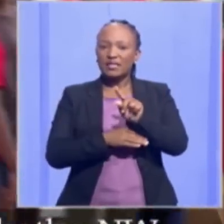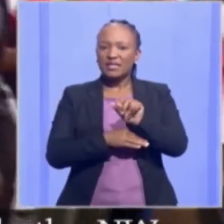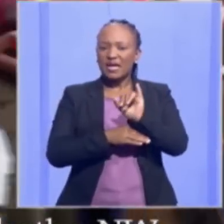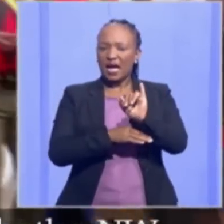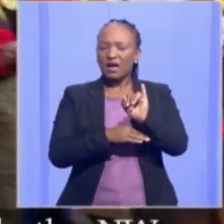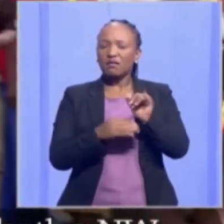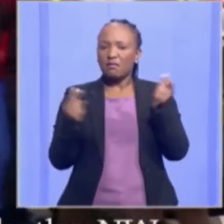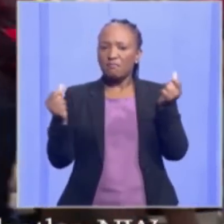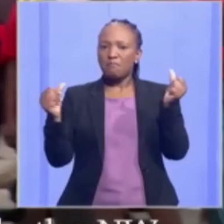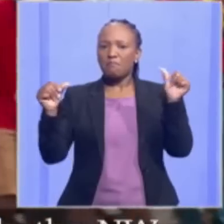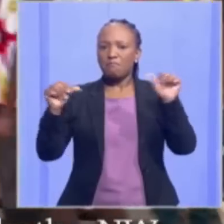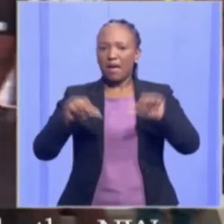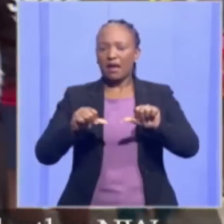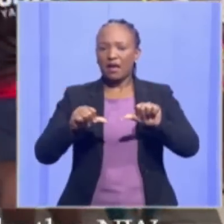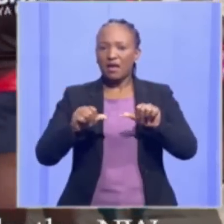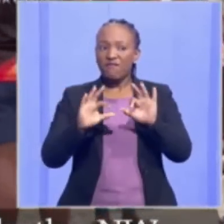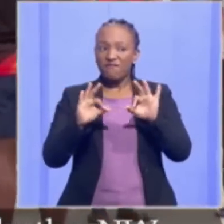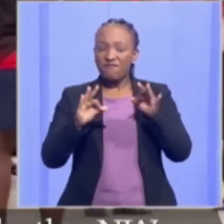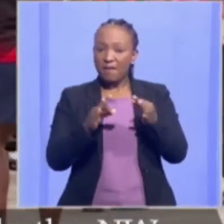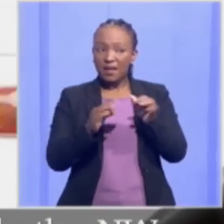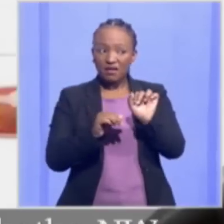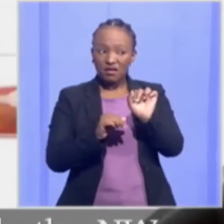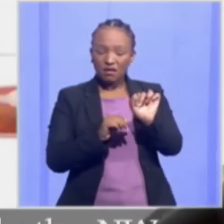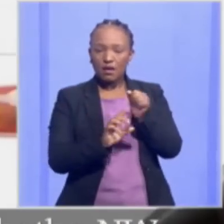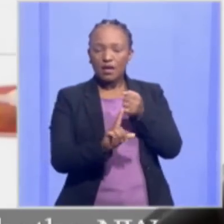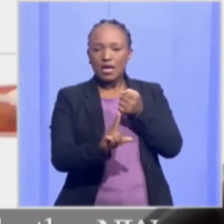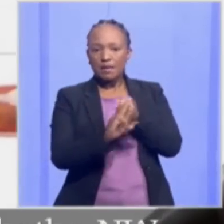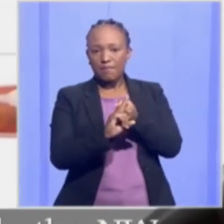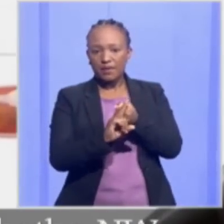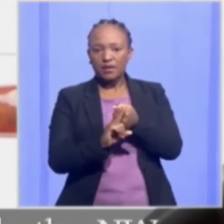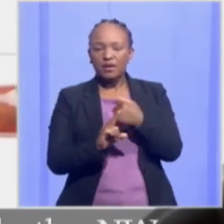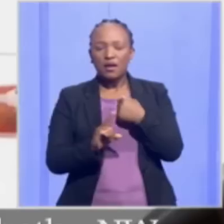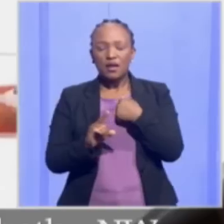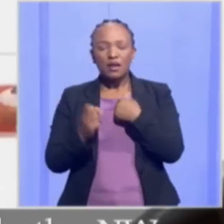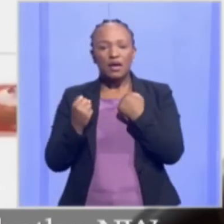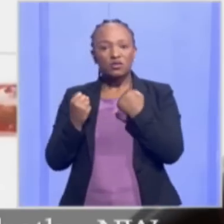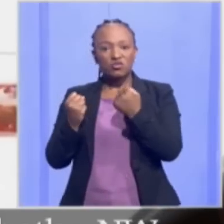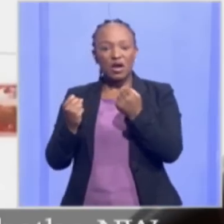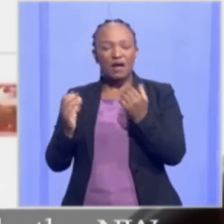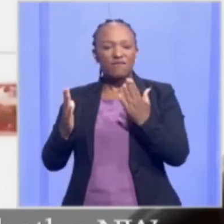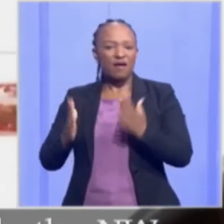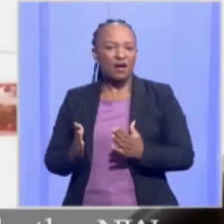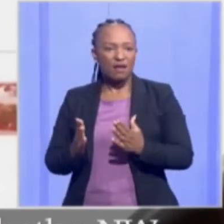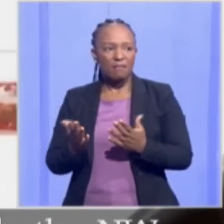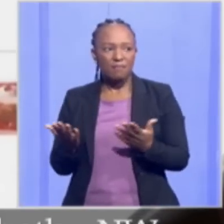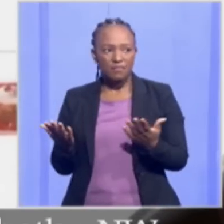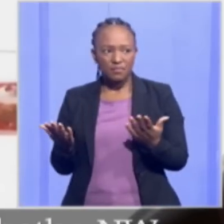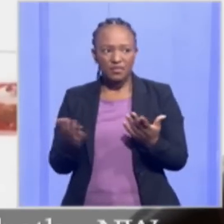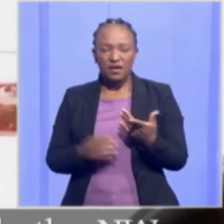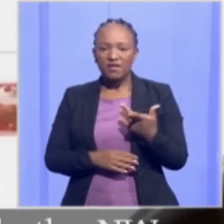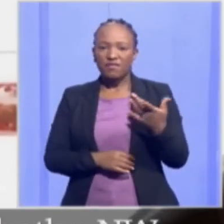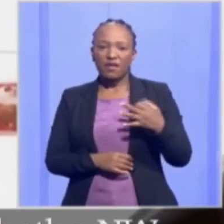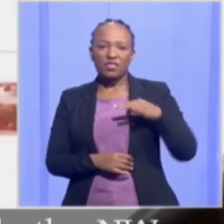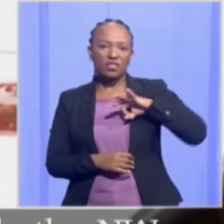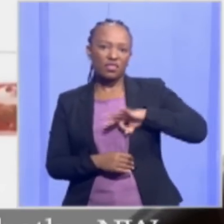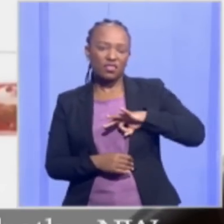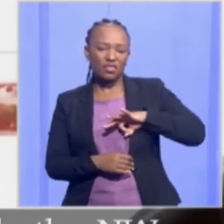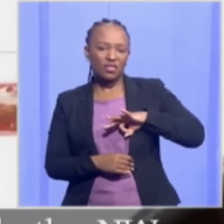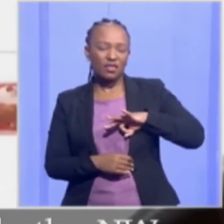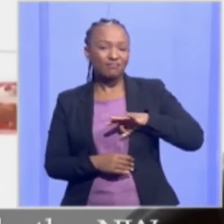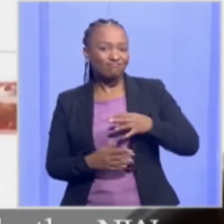mannong go amile malapa a bona thata. Nna ke driver o sa hole e usa botlhoko bane ko